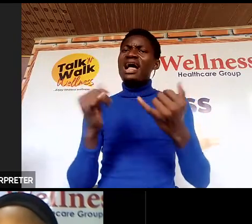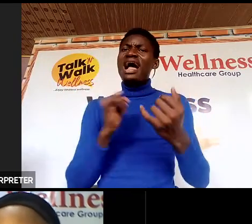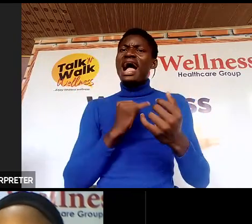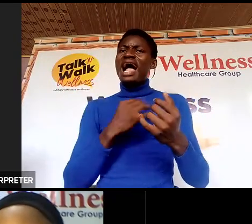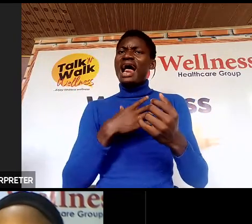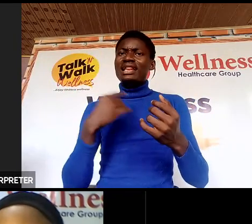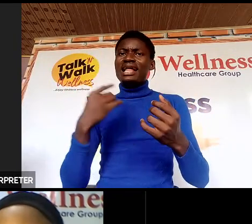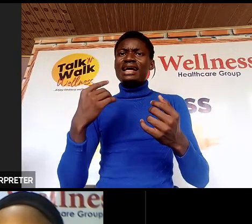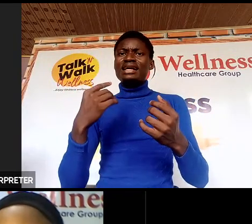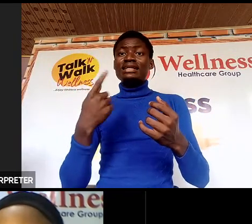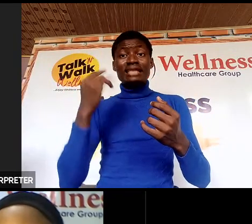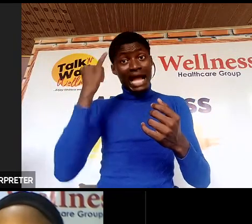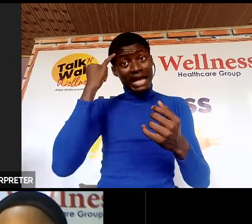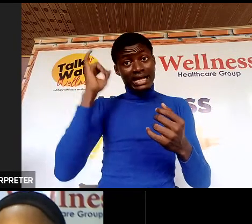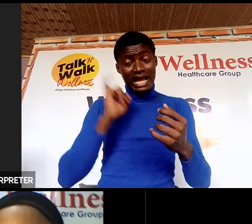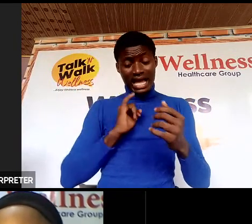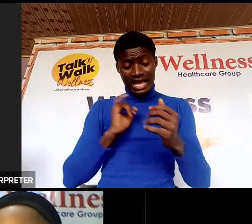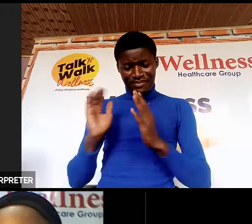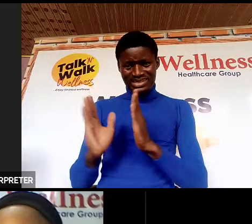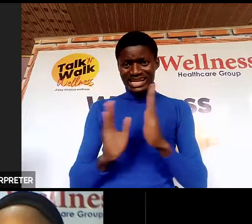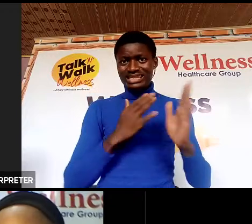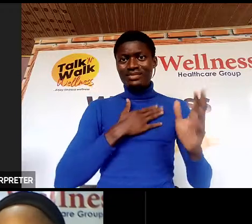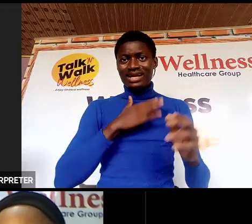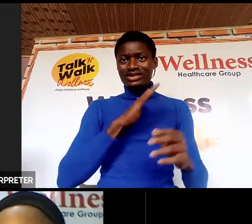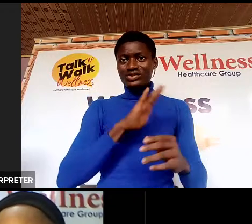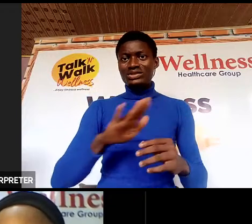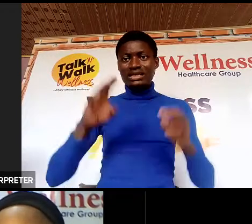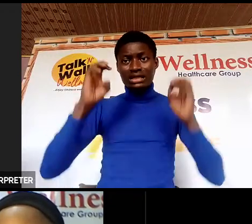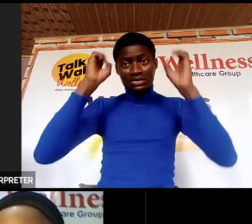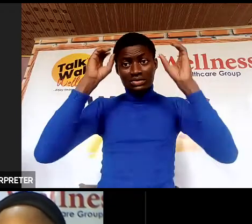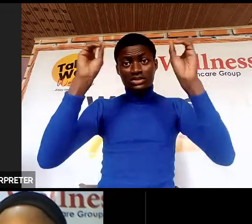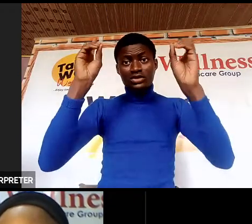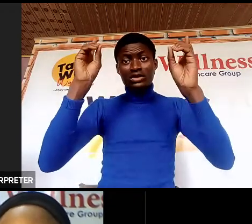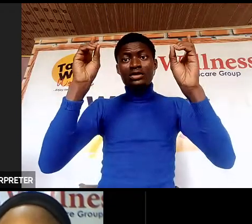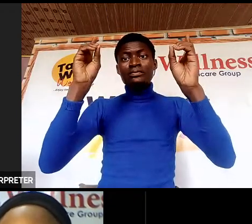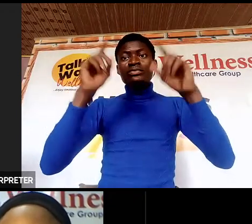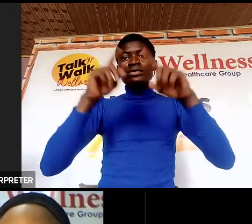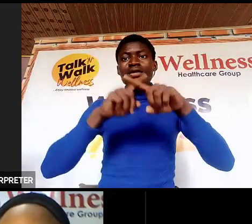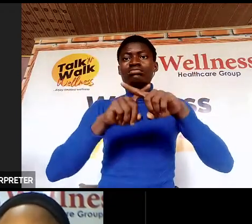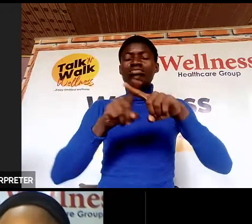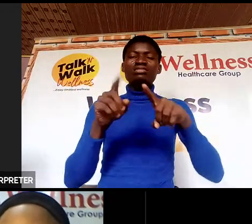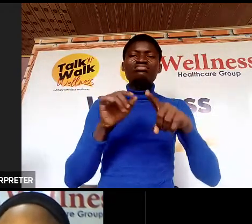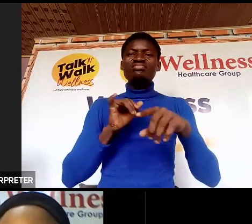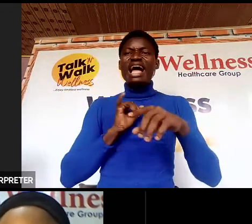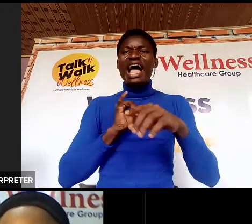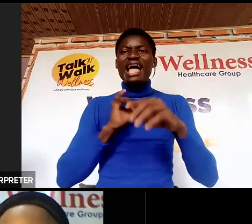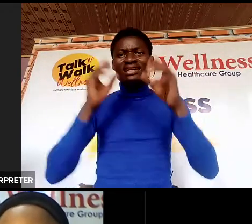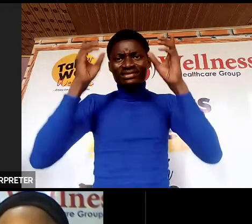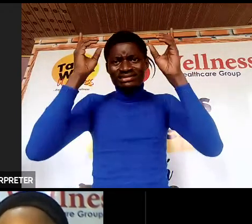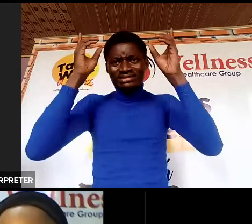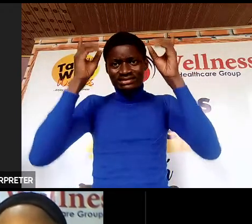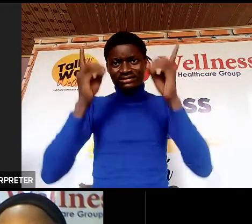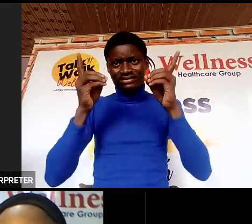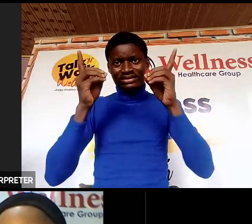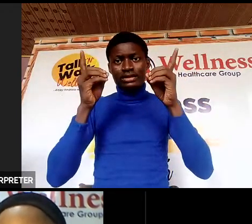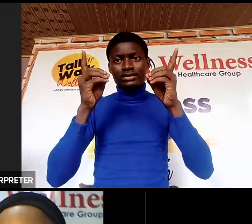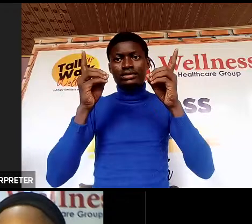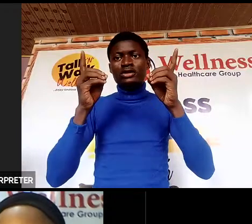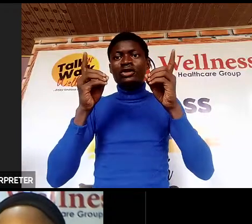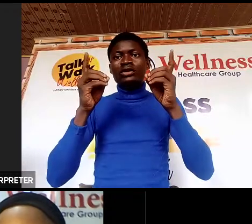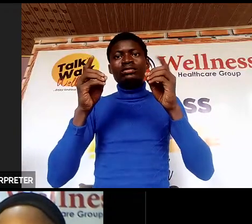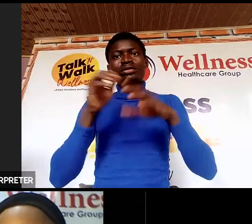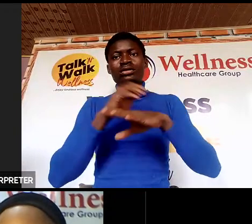whenever they decide to go to any school or anything they want to do, it will not be because I always, what my parents gave me was